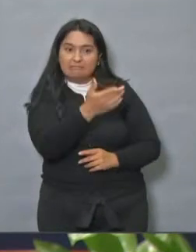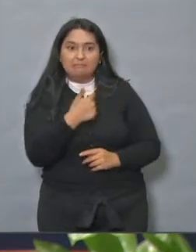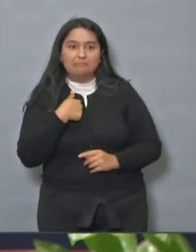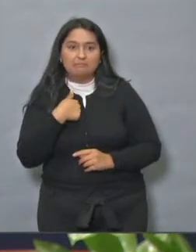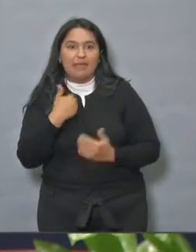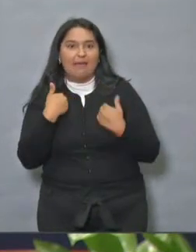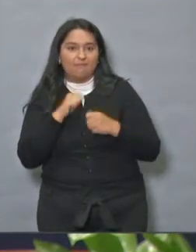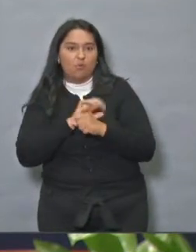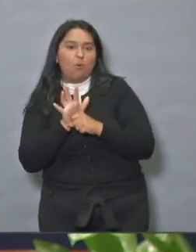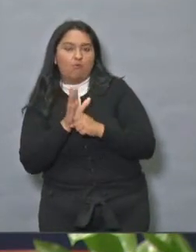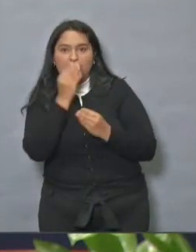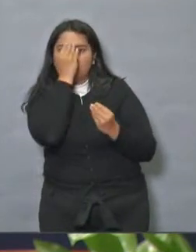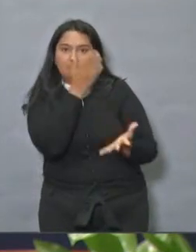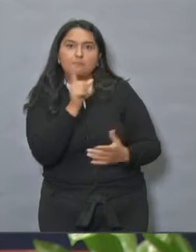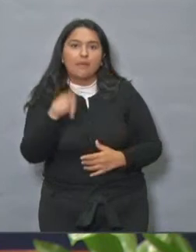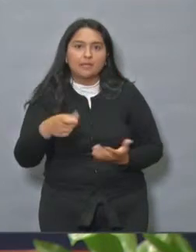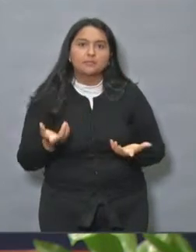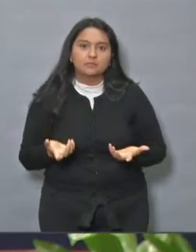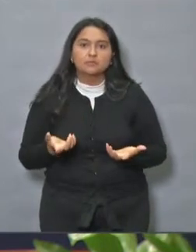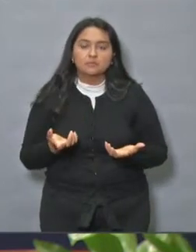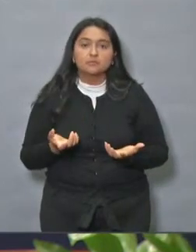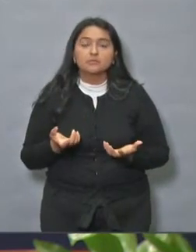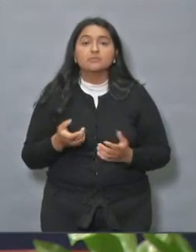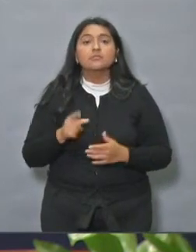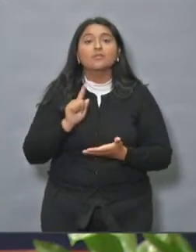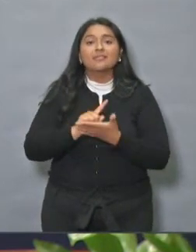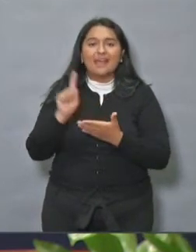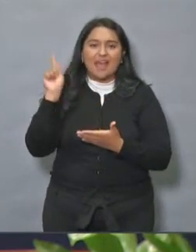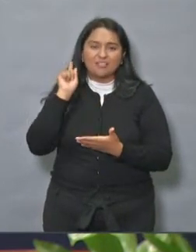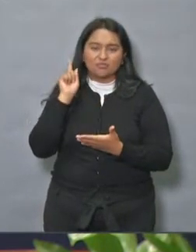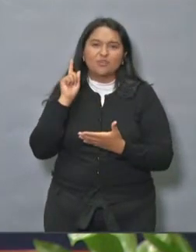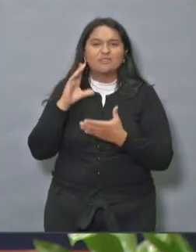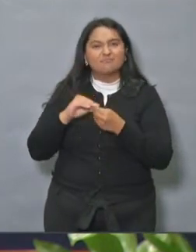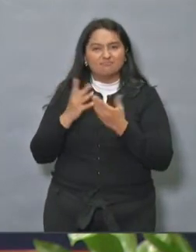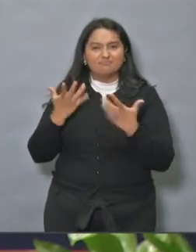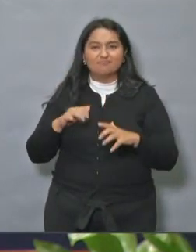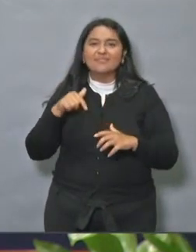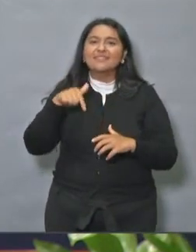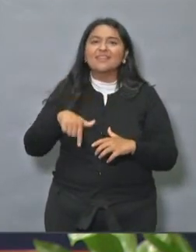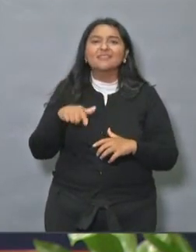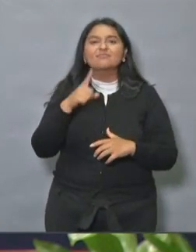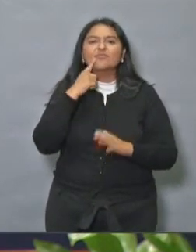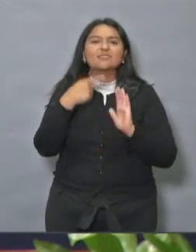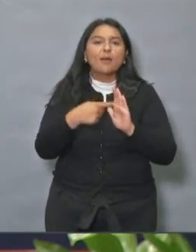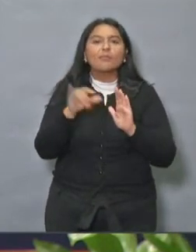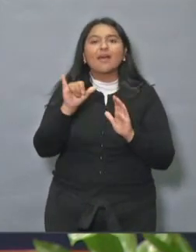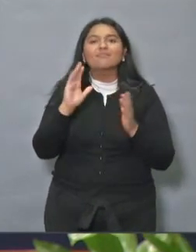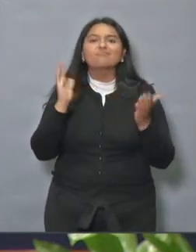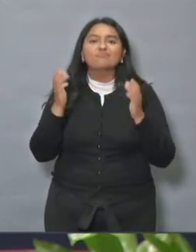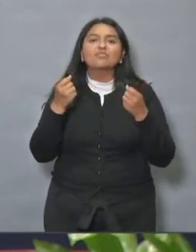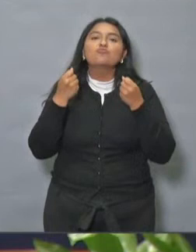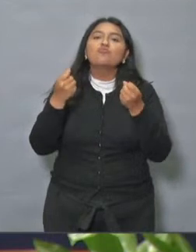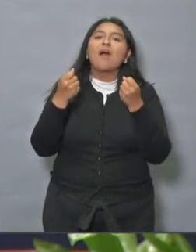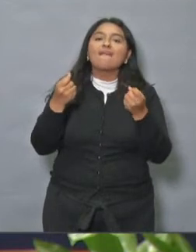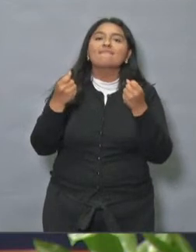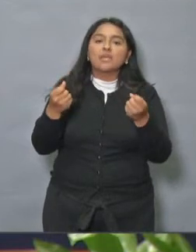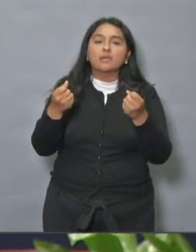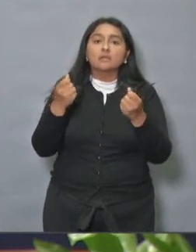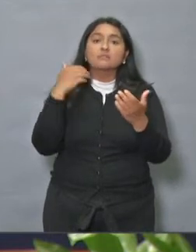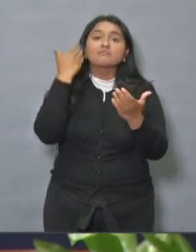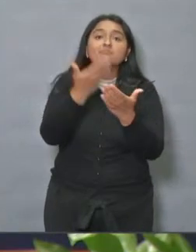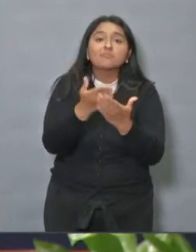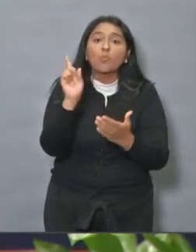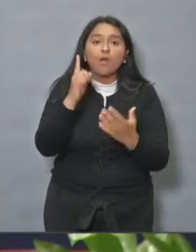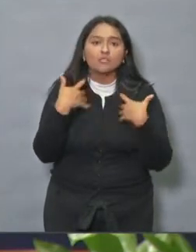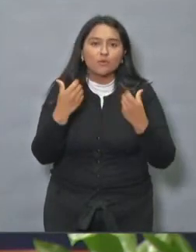exposure. As I shared last week, this is a lot like driving, and we are all on the road to recovery. Every time we get in our cars, we